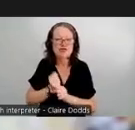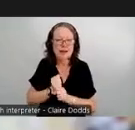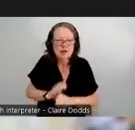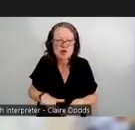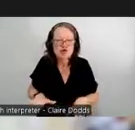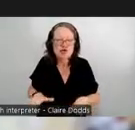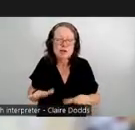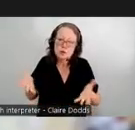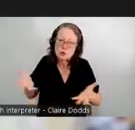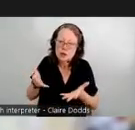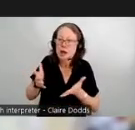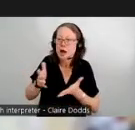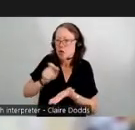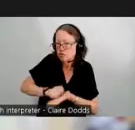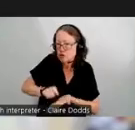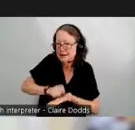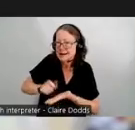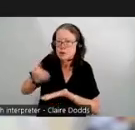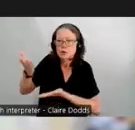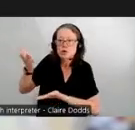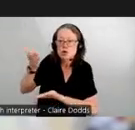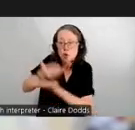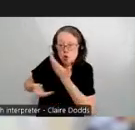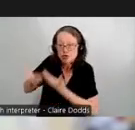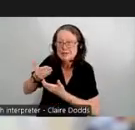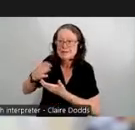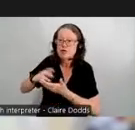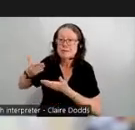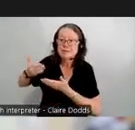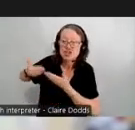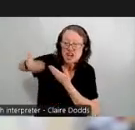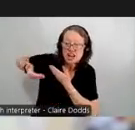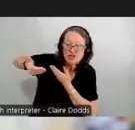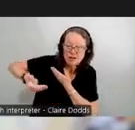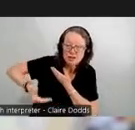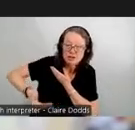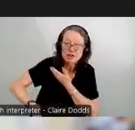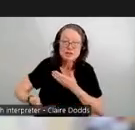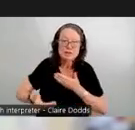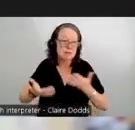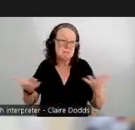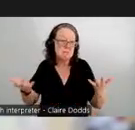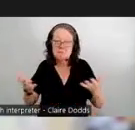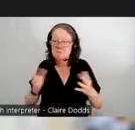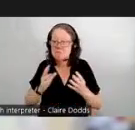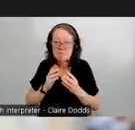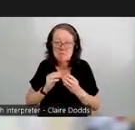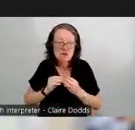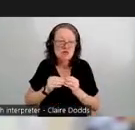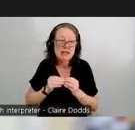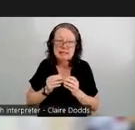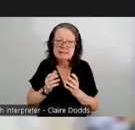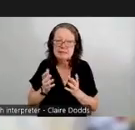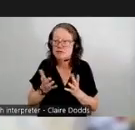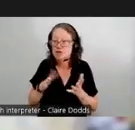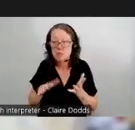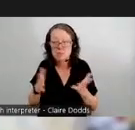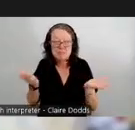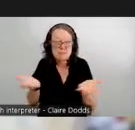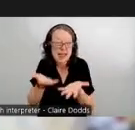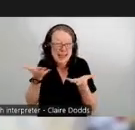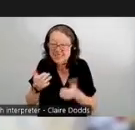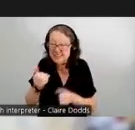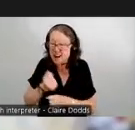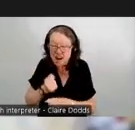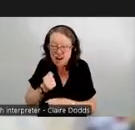created between generations or been created in playing in the garden or at the